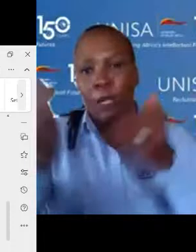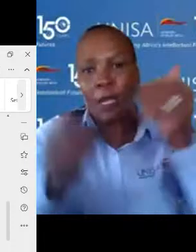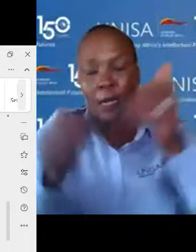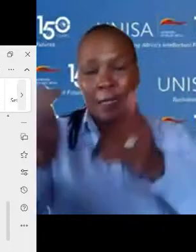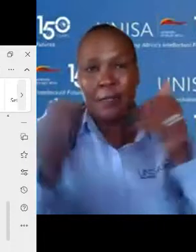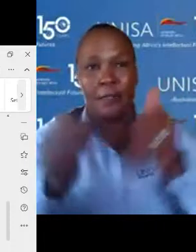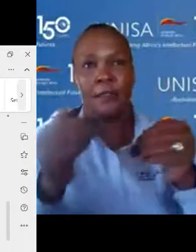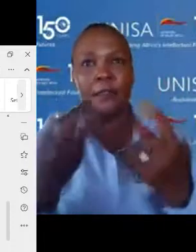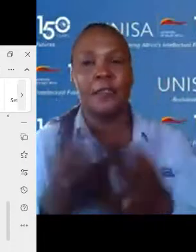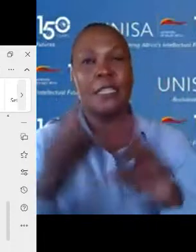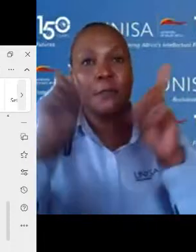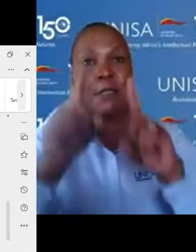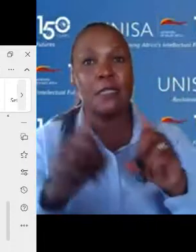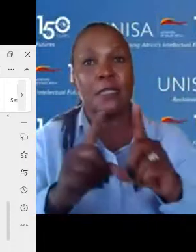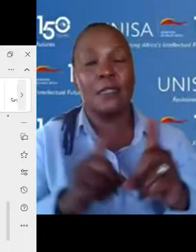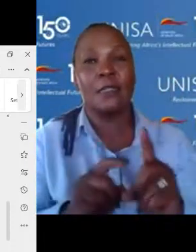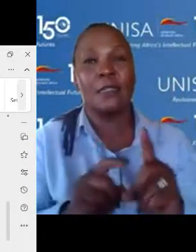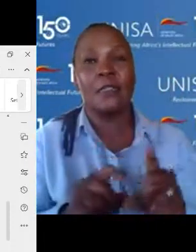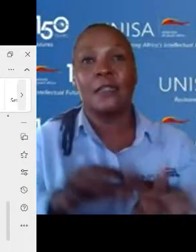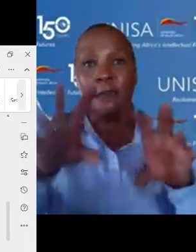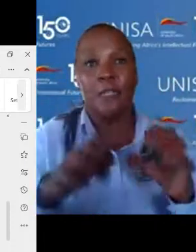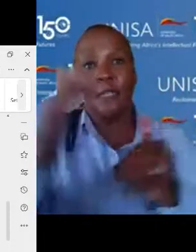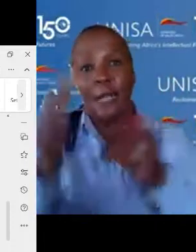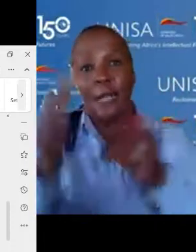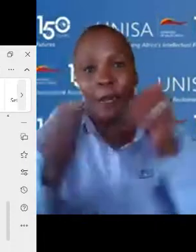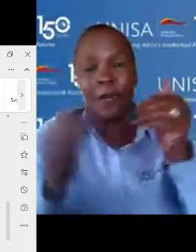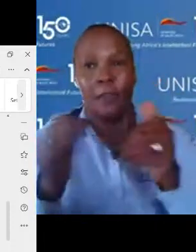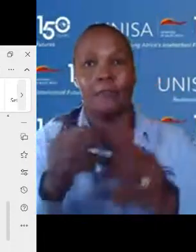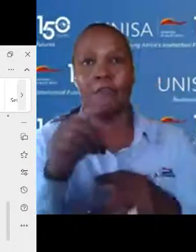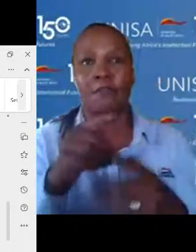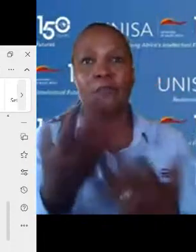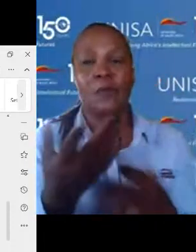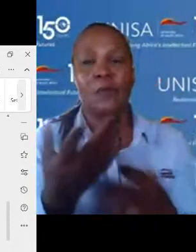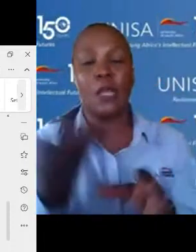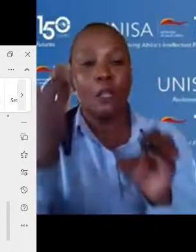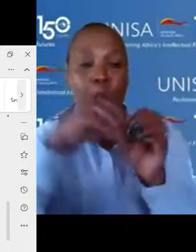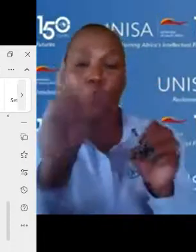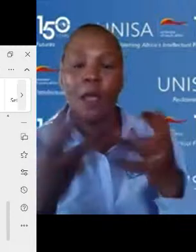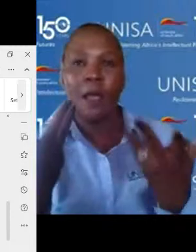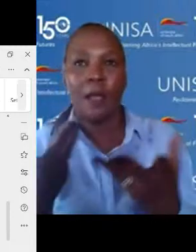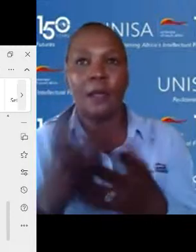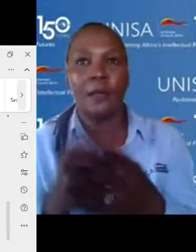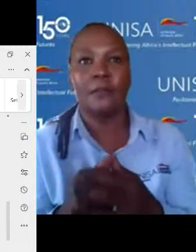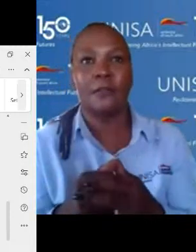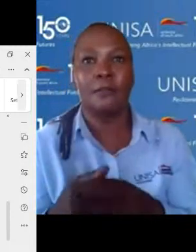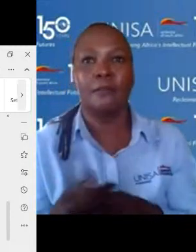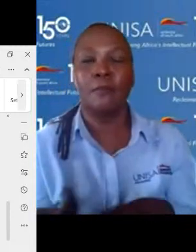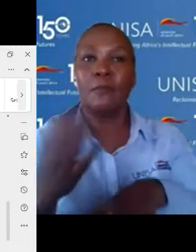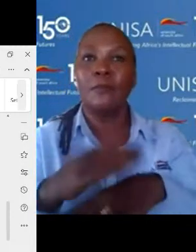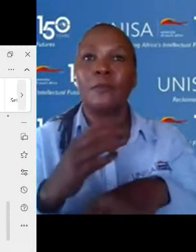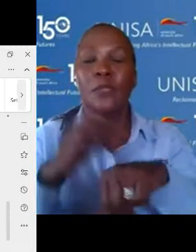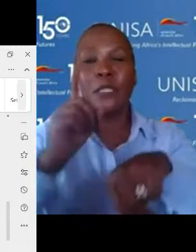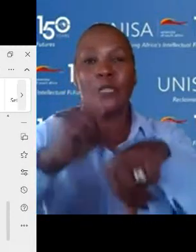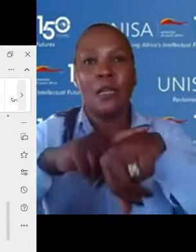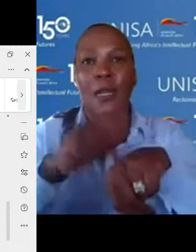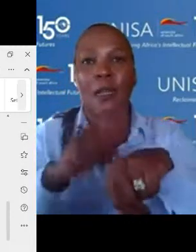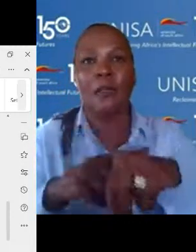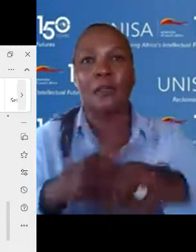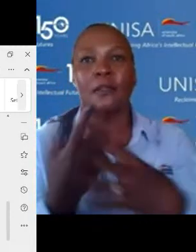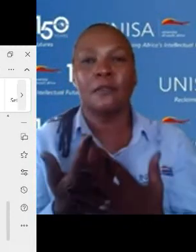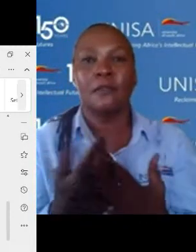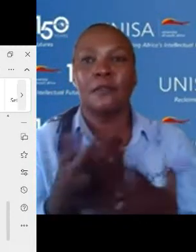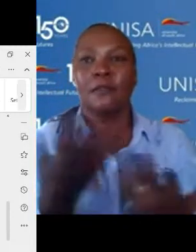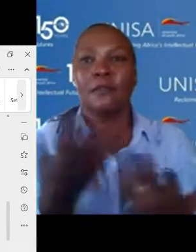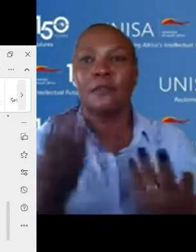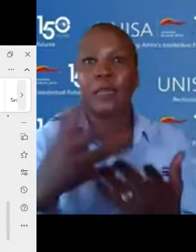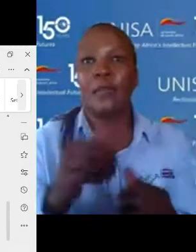Special examination arrangements includes extra time and a type of an assessment